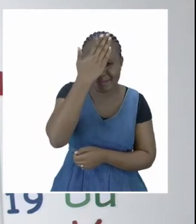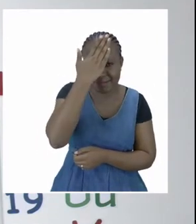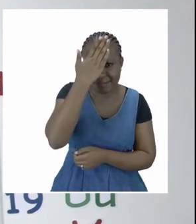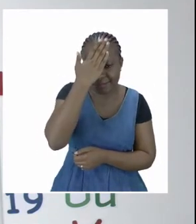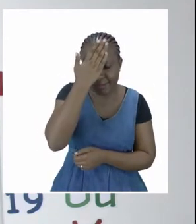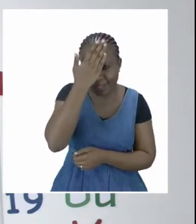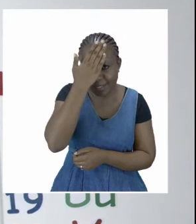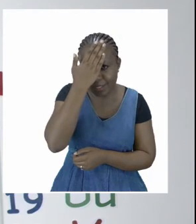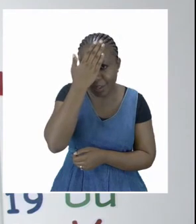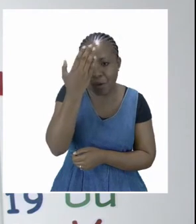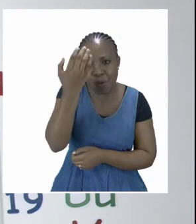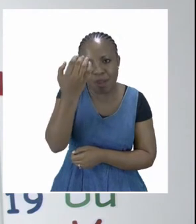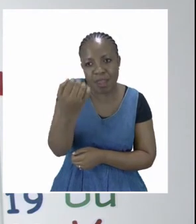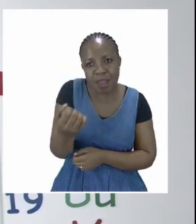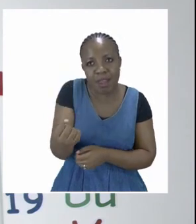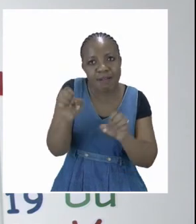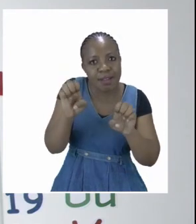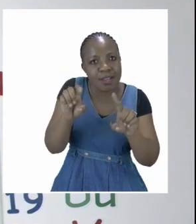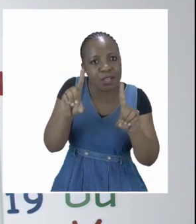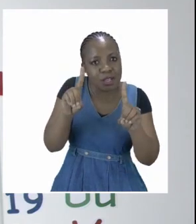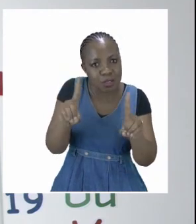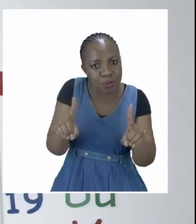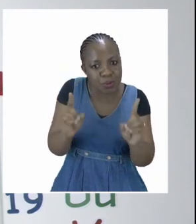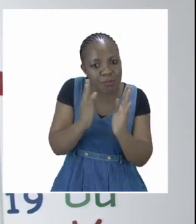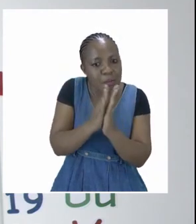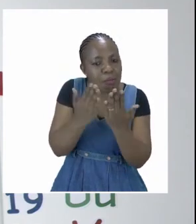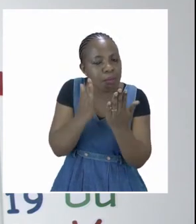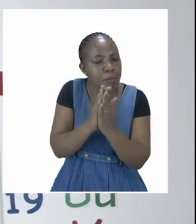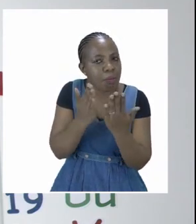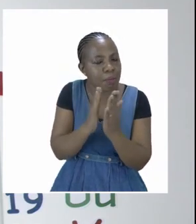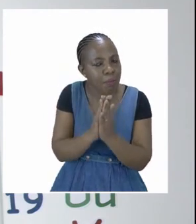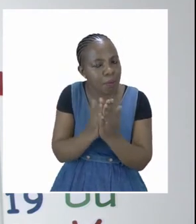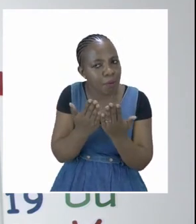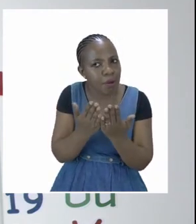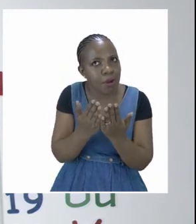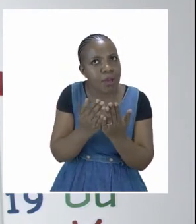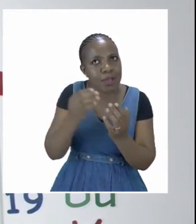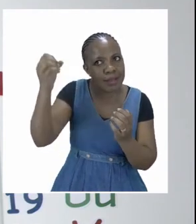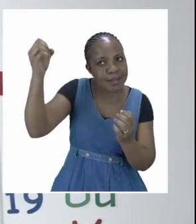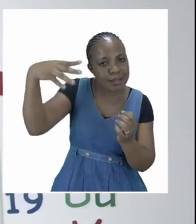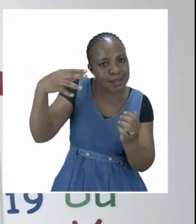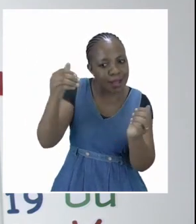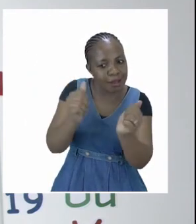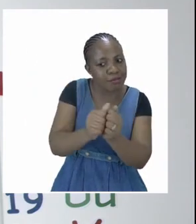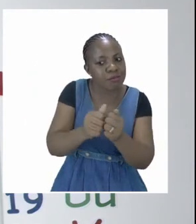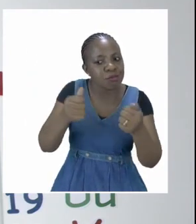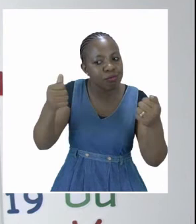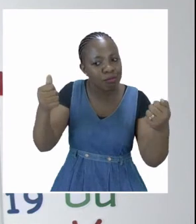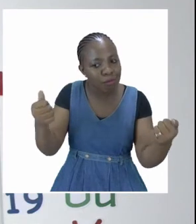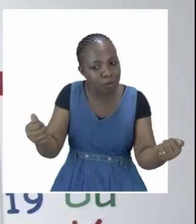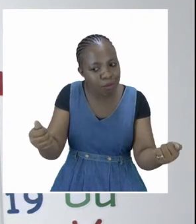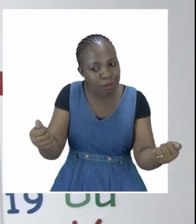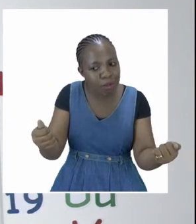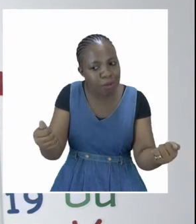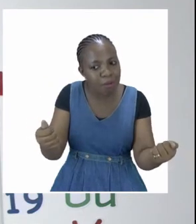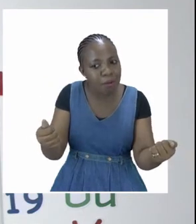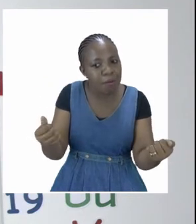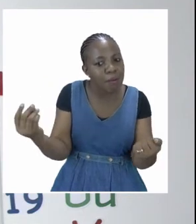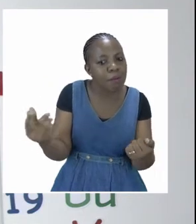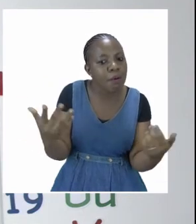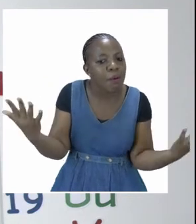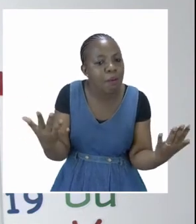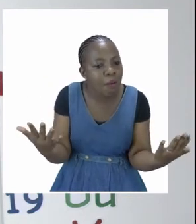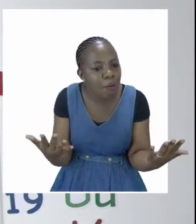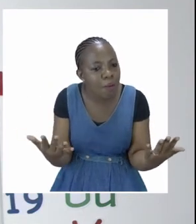booklet in our daily newspaper, street sales, or at your school every Monday